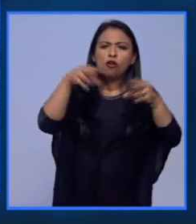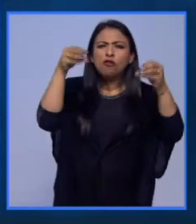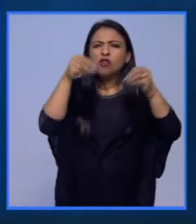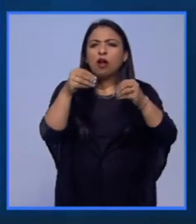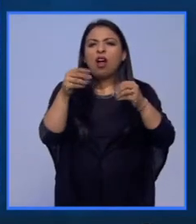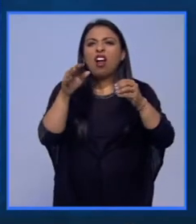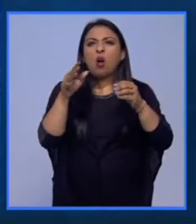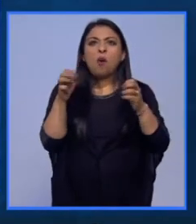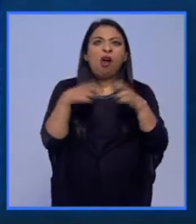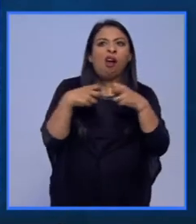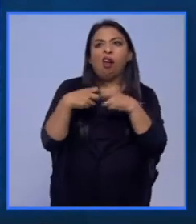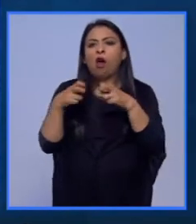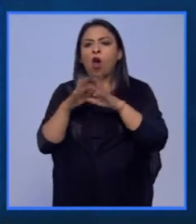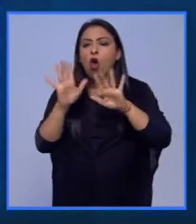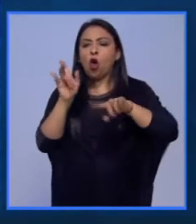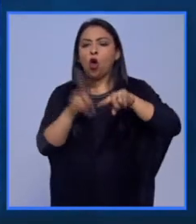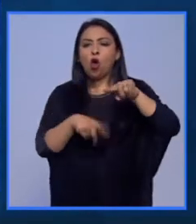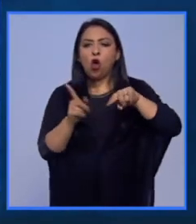and that